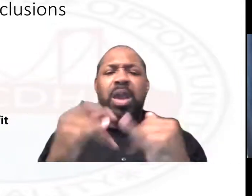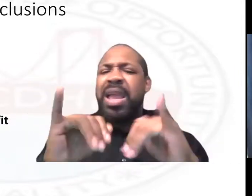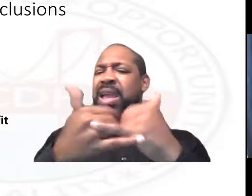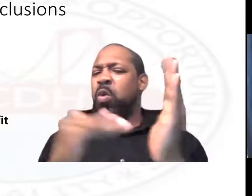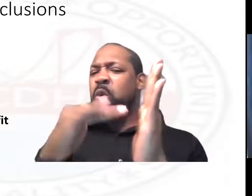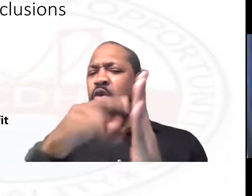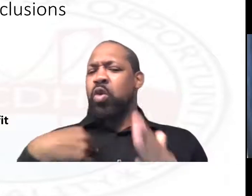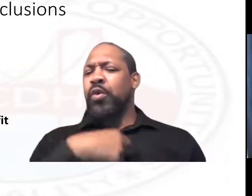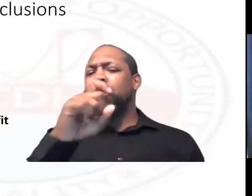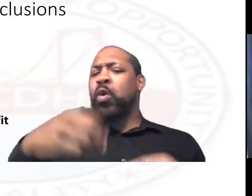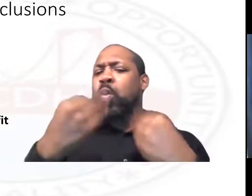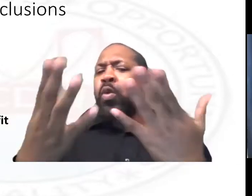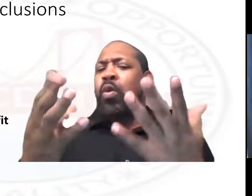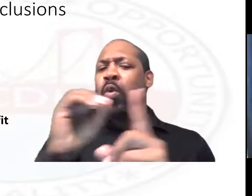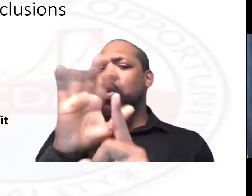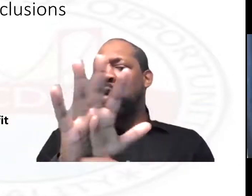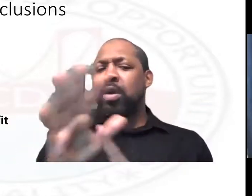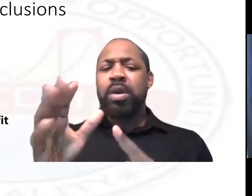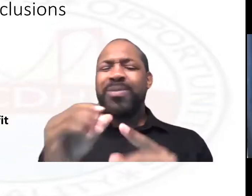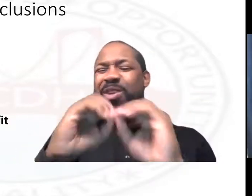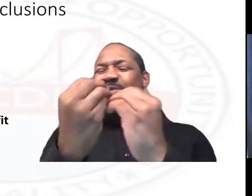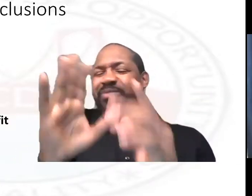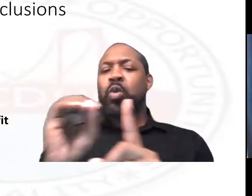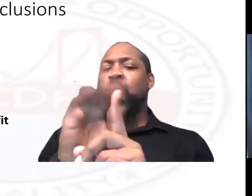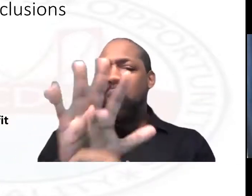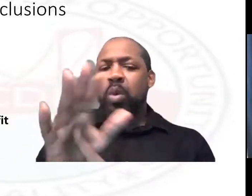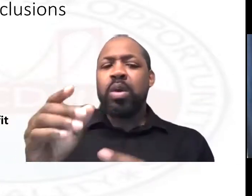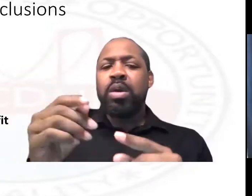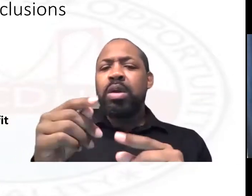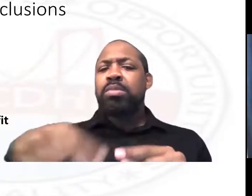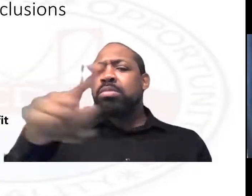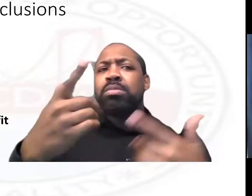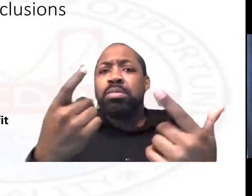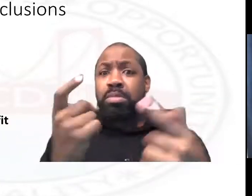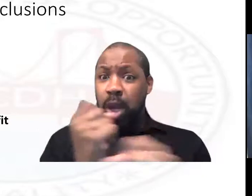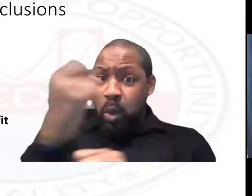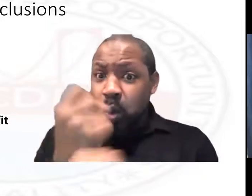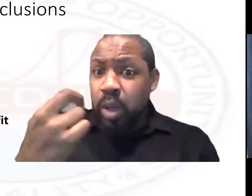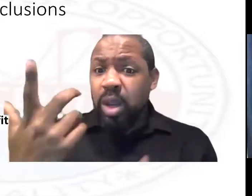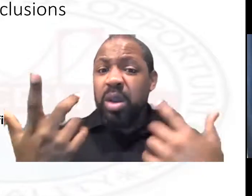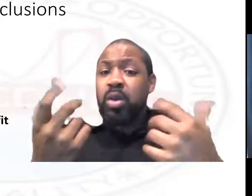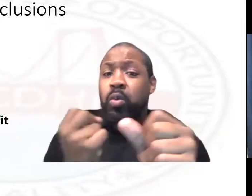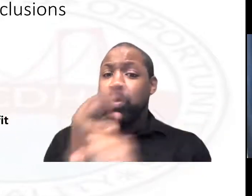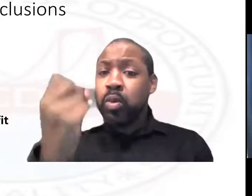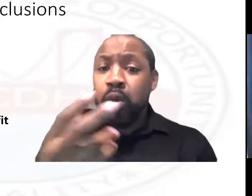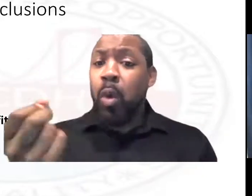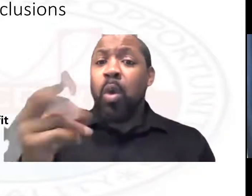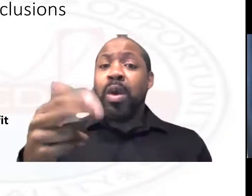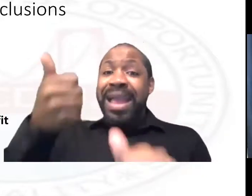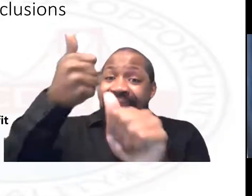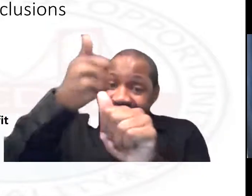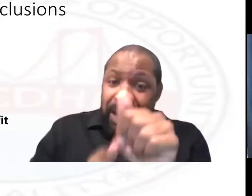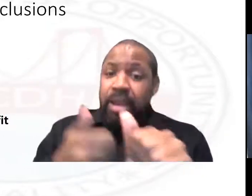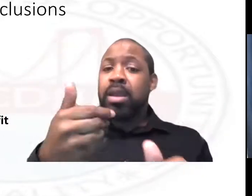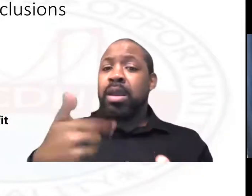information? And lastly, how often should we provide an orientation? Is this something you think we